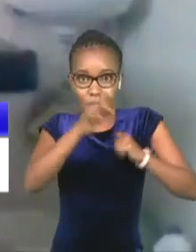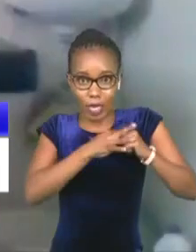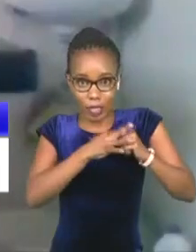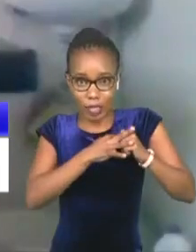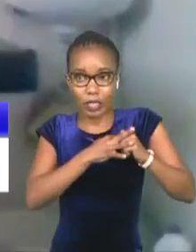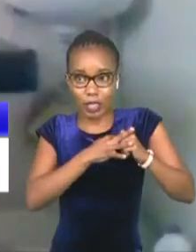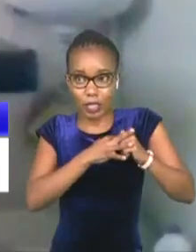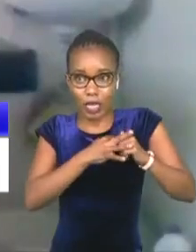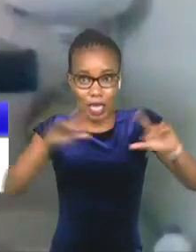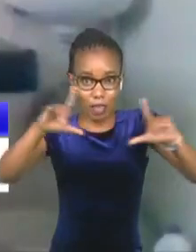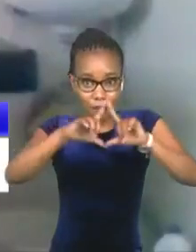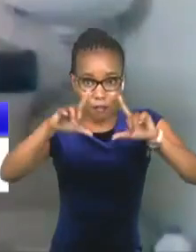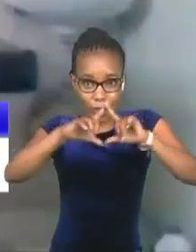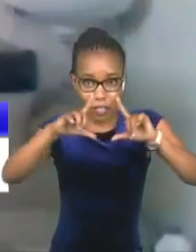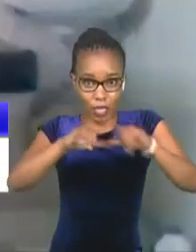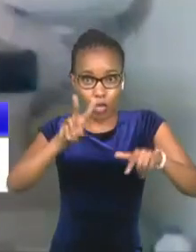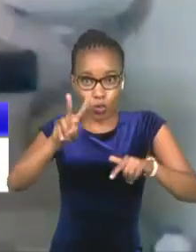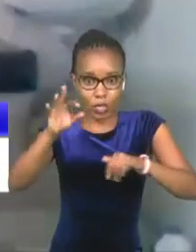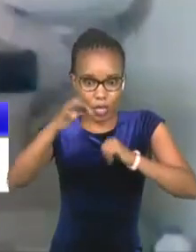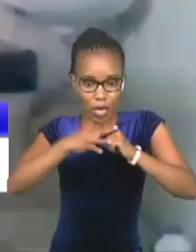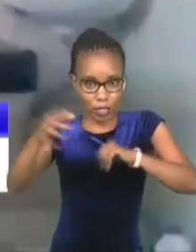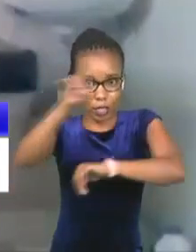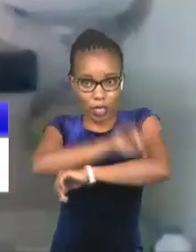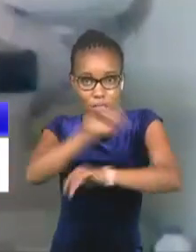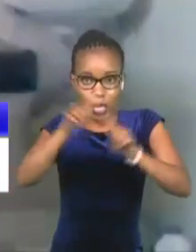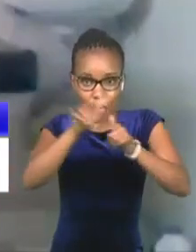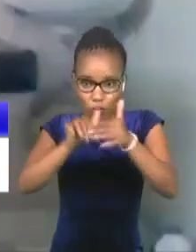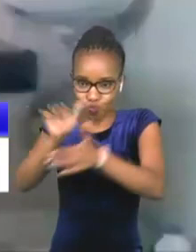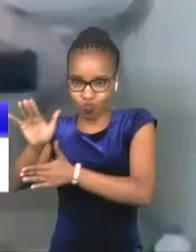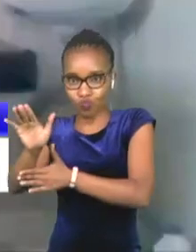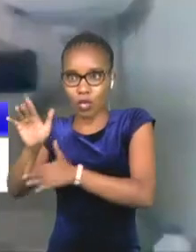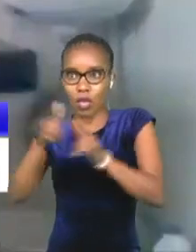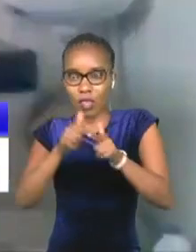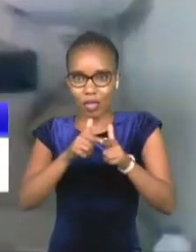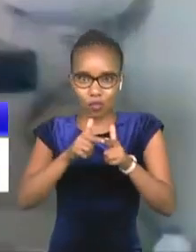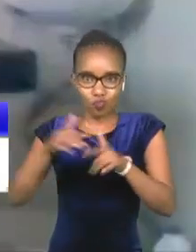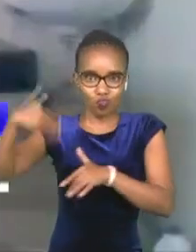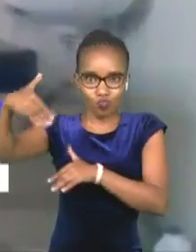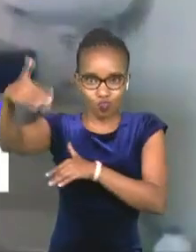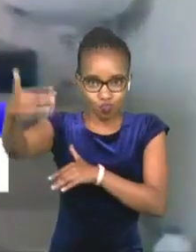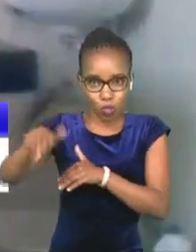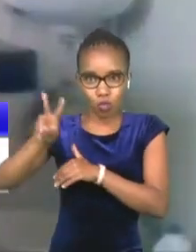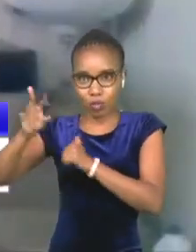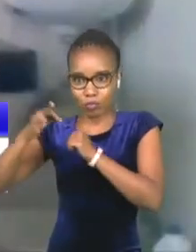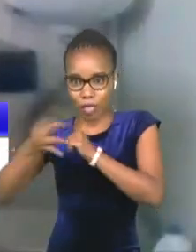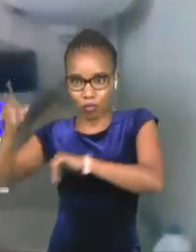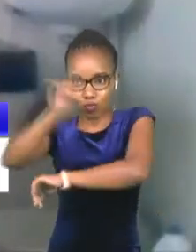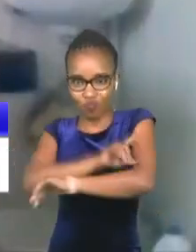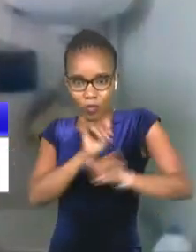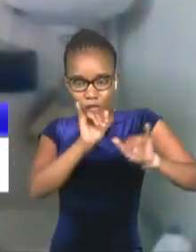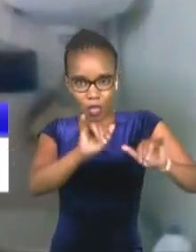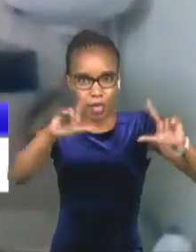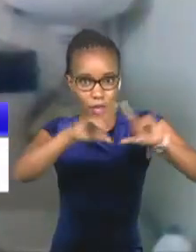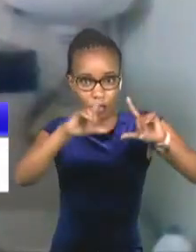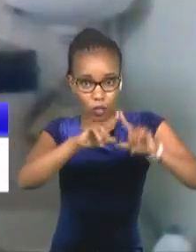28 days in the vagina, then remove it. It will be replaced every 28 days. So it stays in the vagina